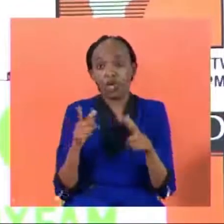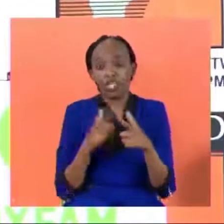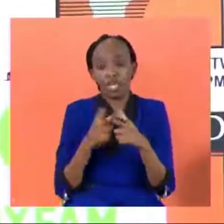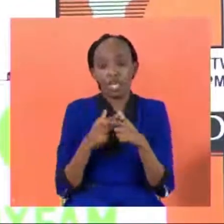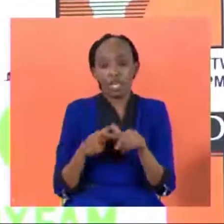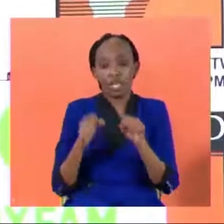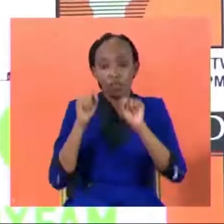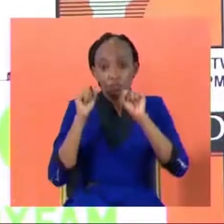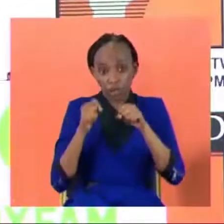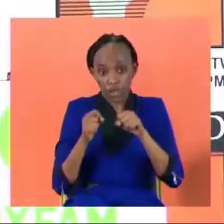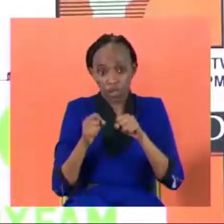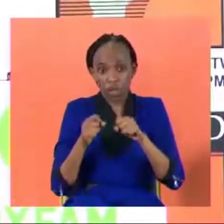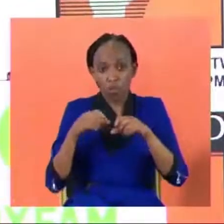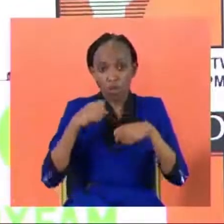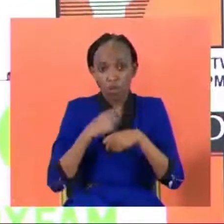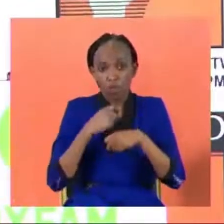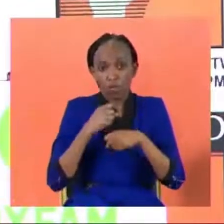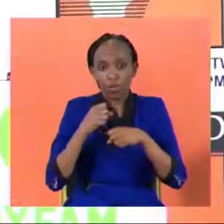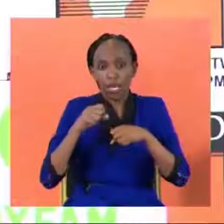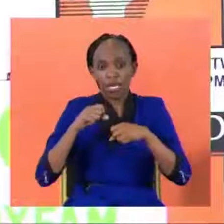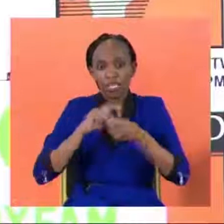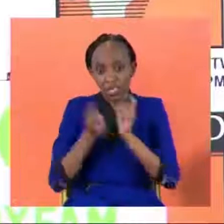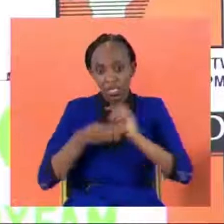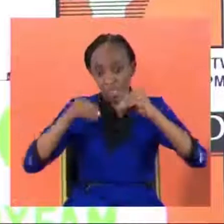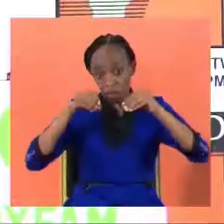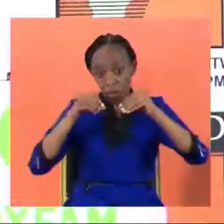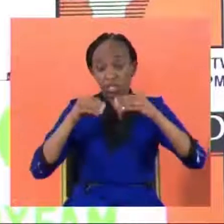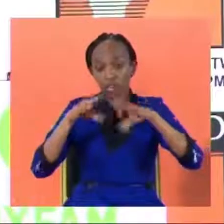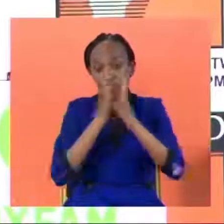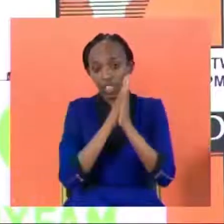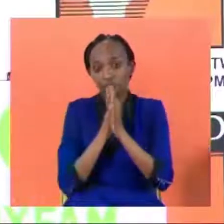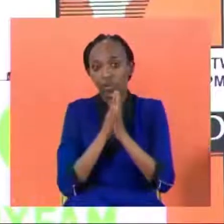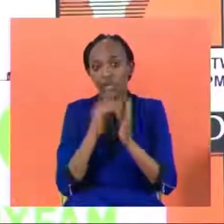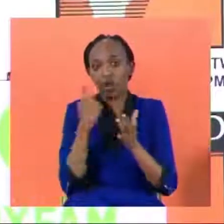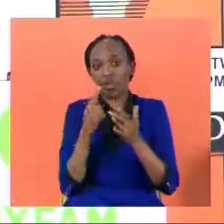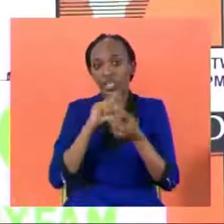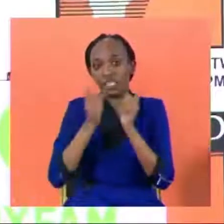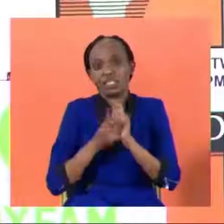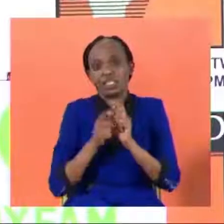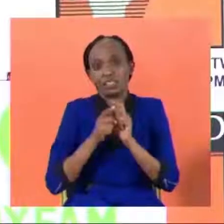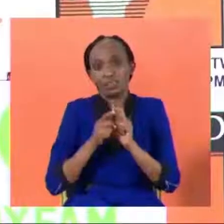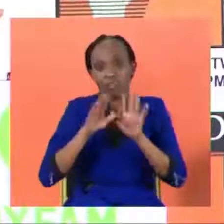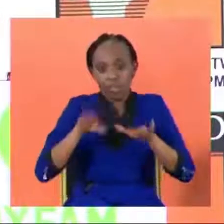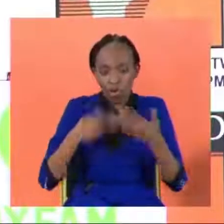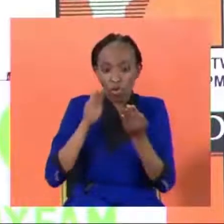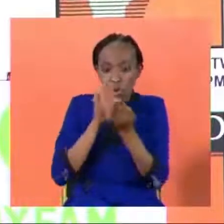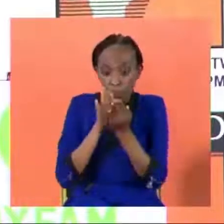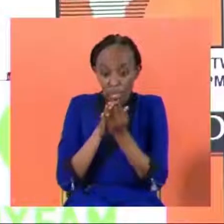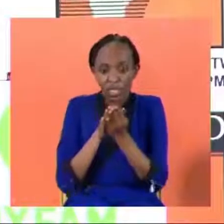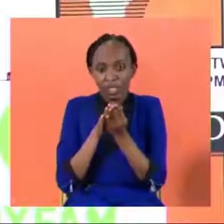are dumbing down the story, or that you're not being shallow, or you're not being deep enough. You're just changing the way that you are packaging